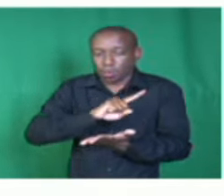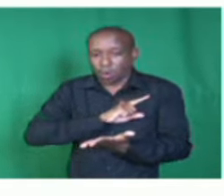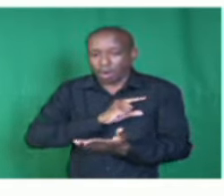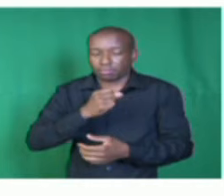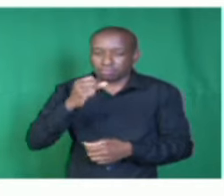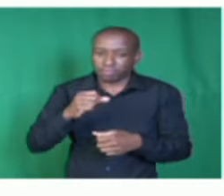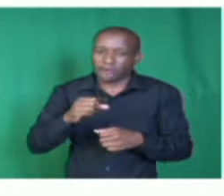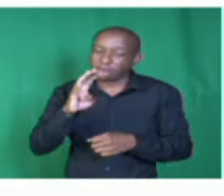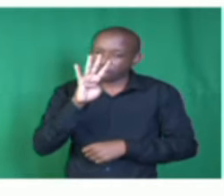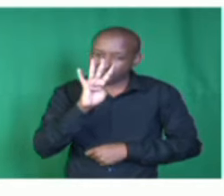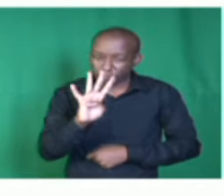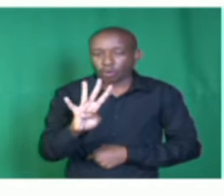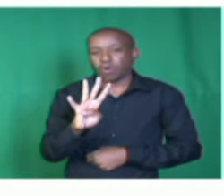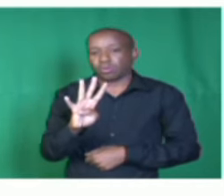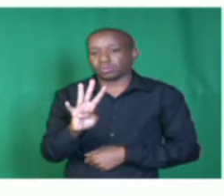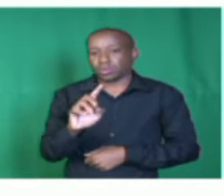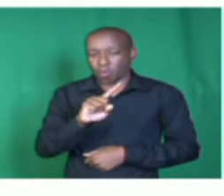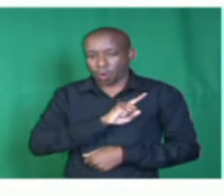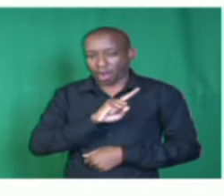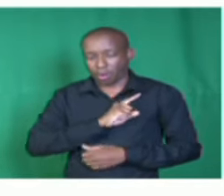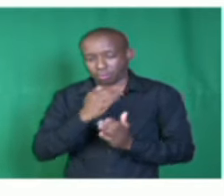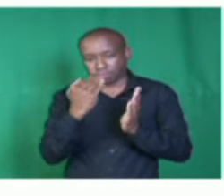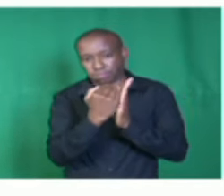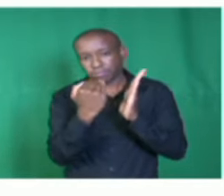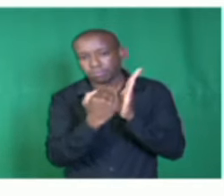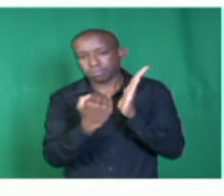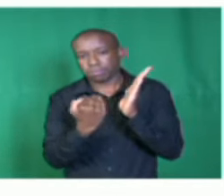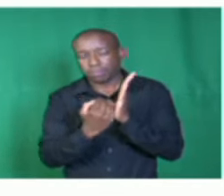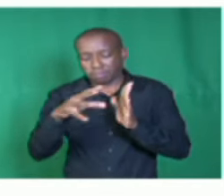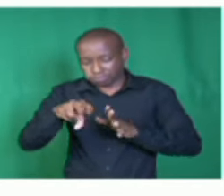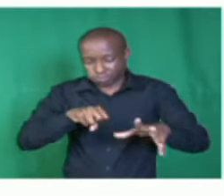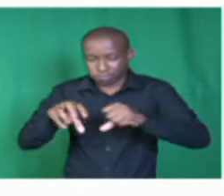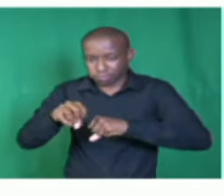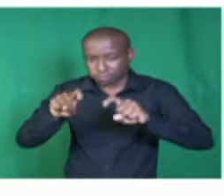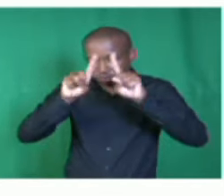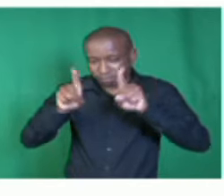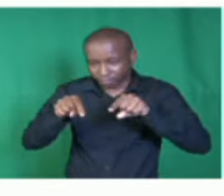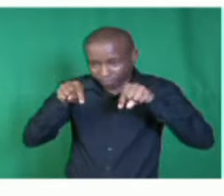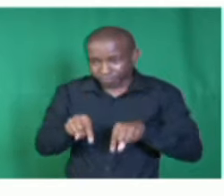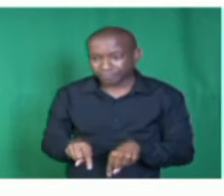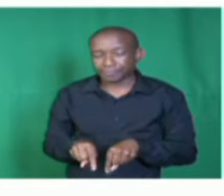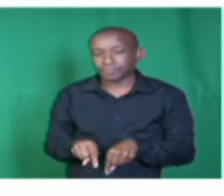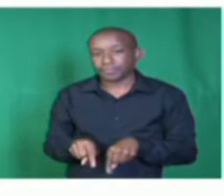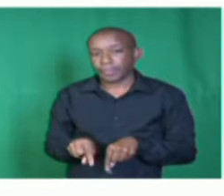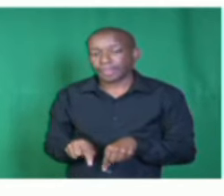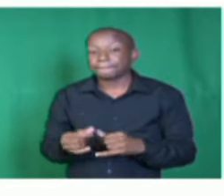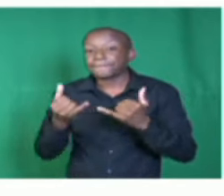are the four main reasons that makes the scramble of Africa to take place. Now,